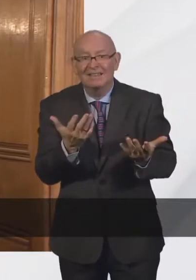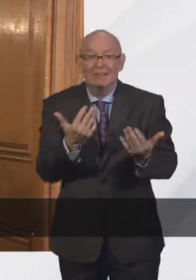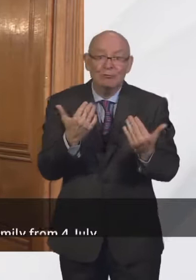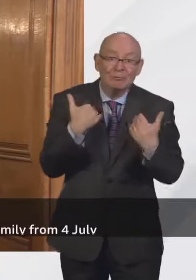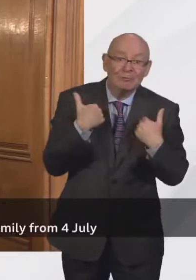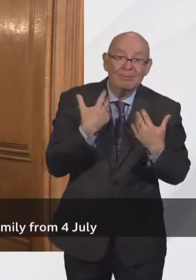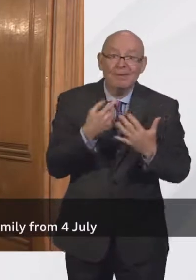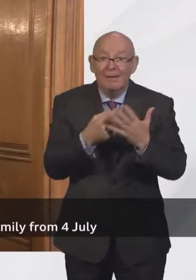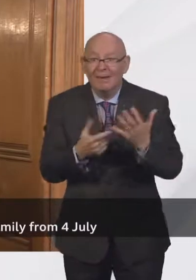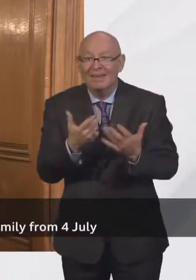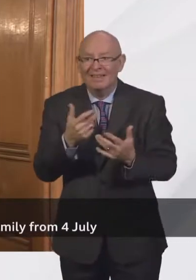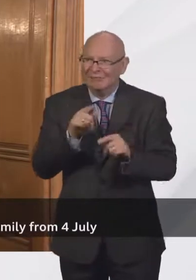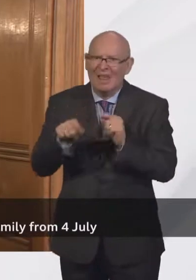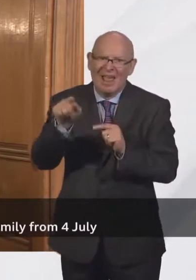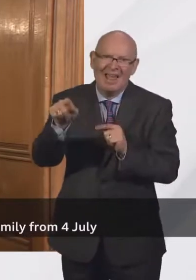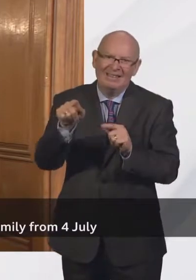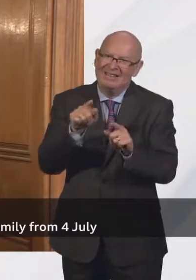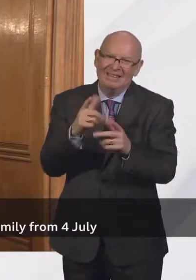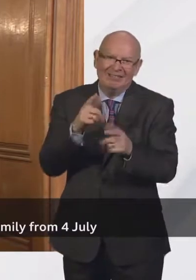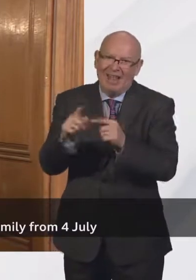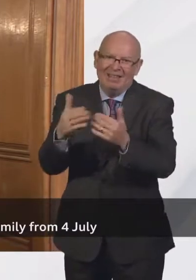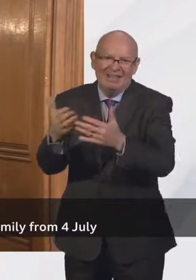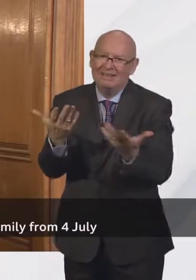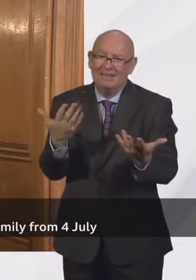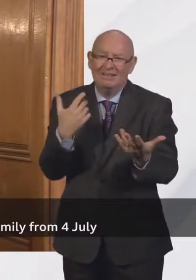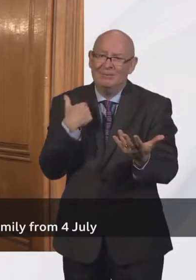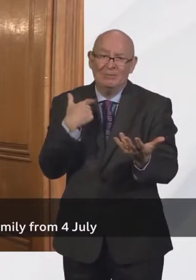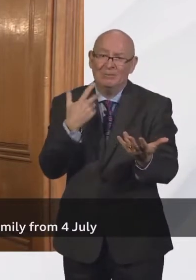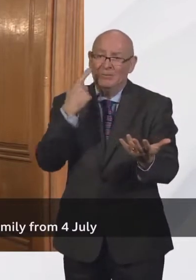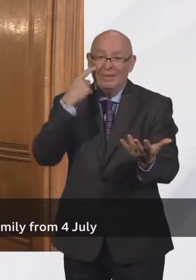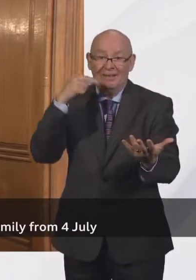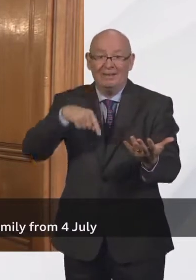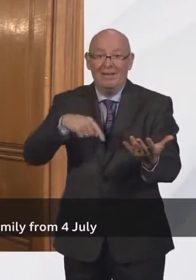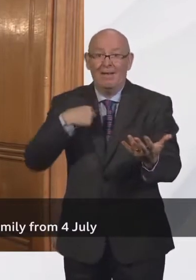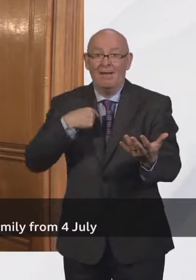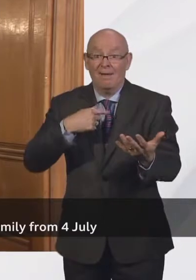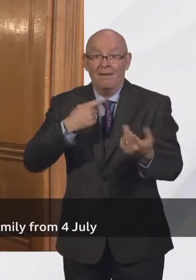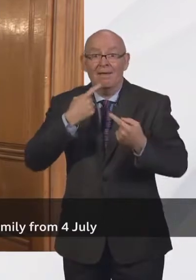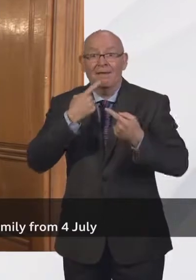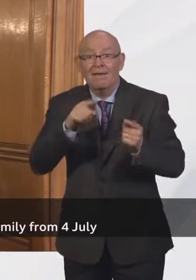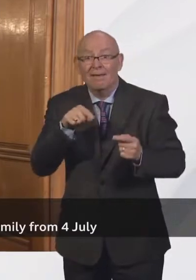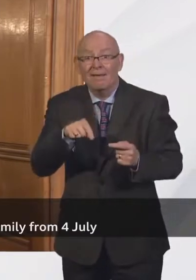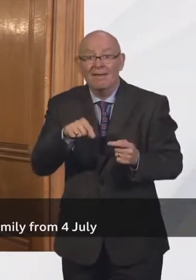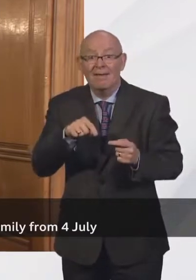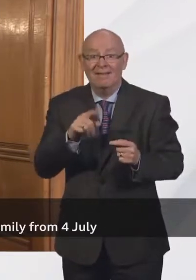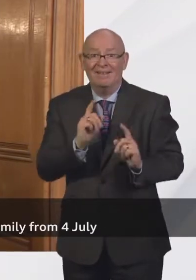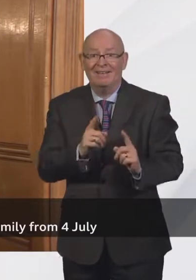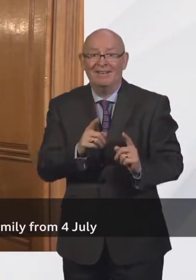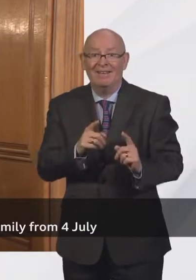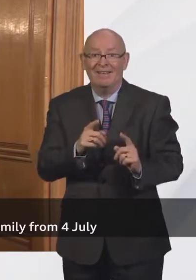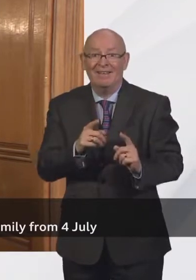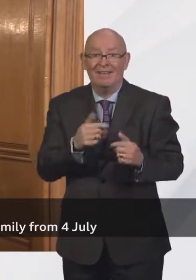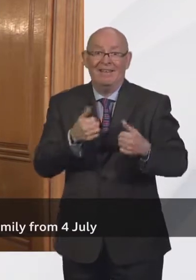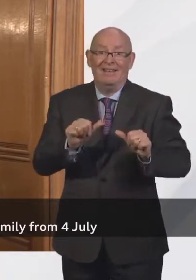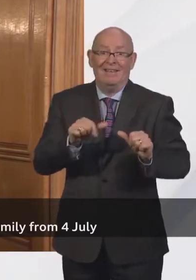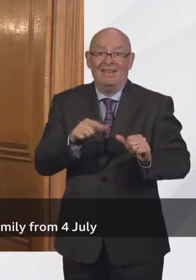again, we won't be able to make further progress unless we continue to work together to keep this virus under